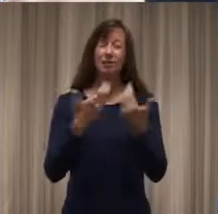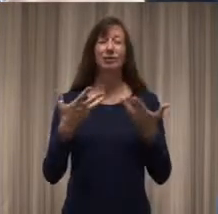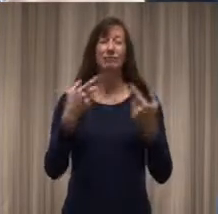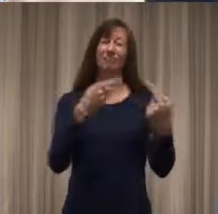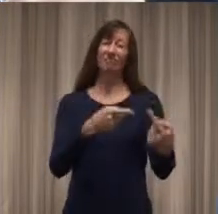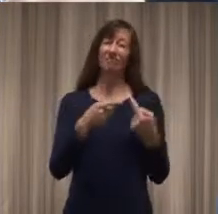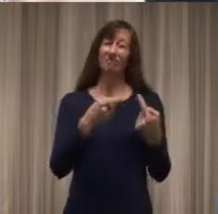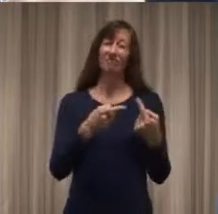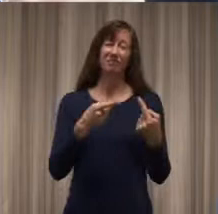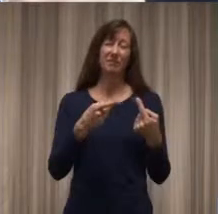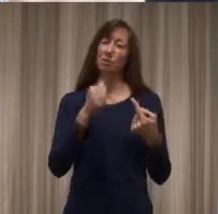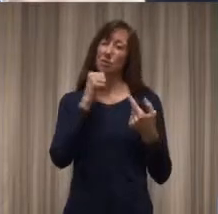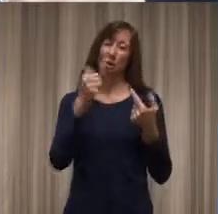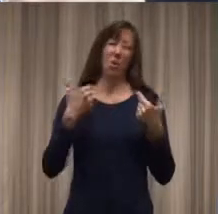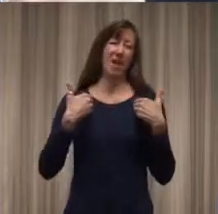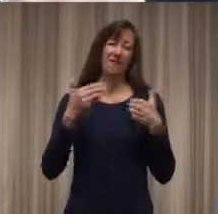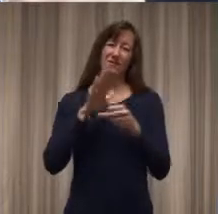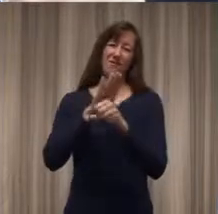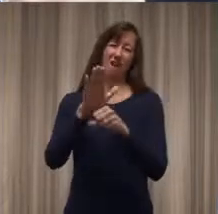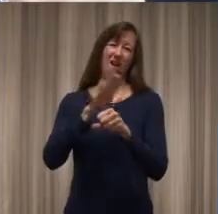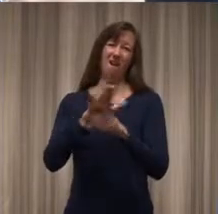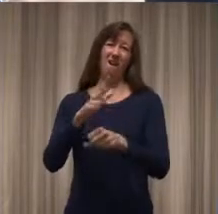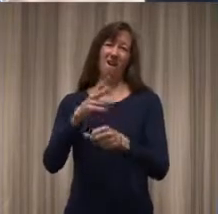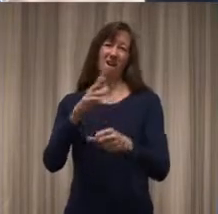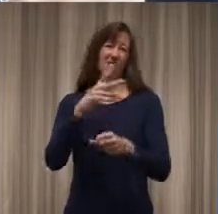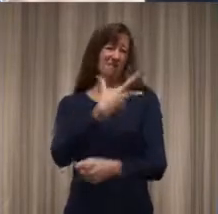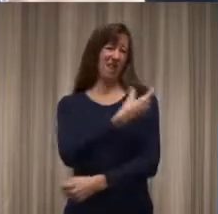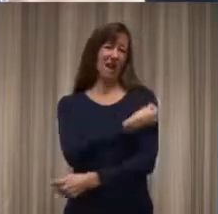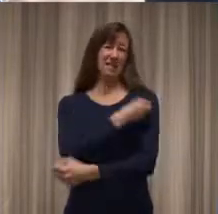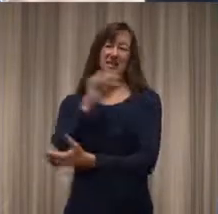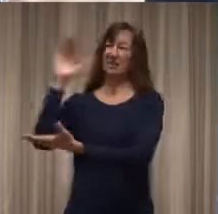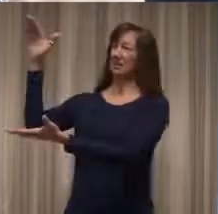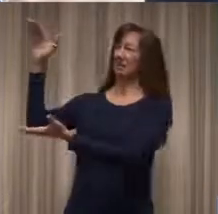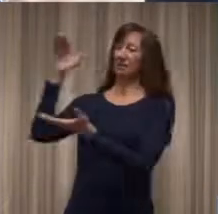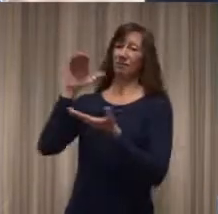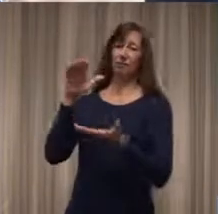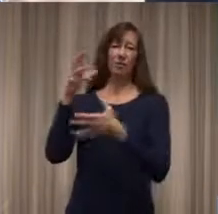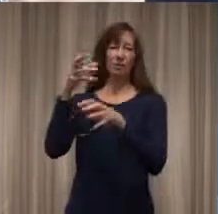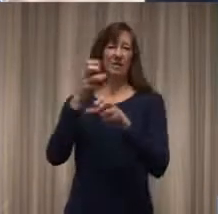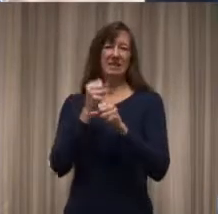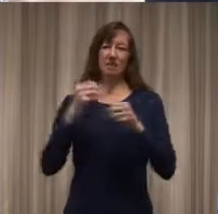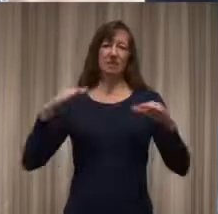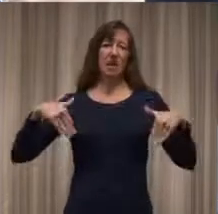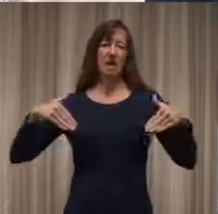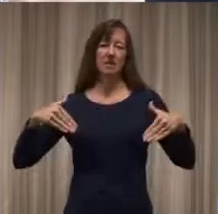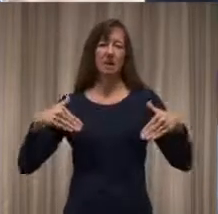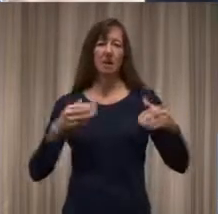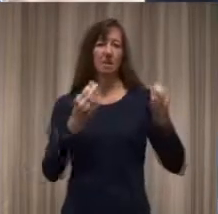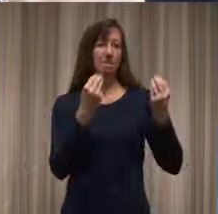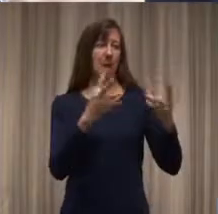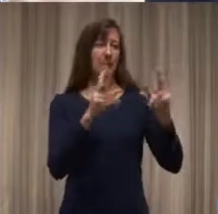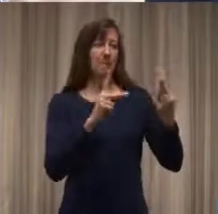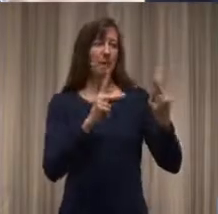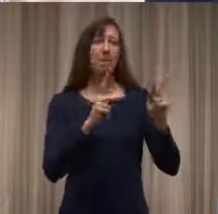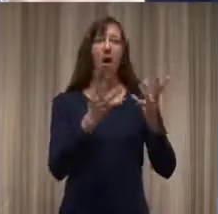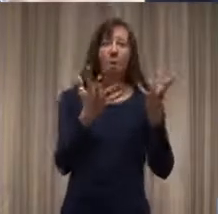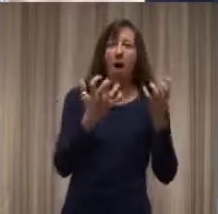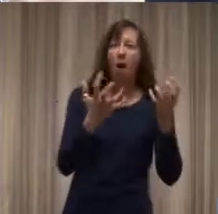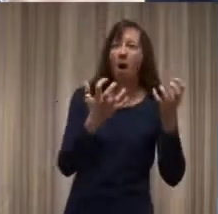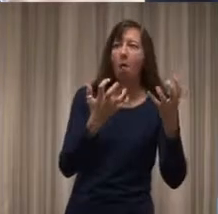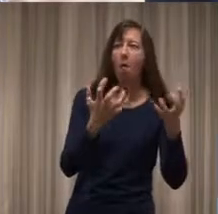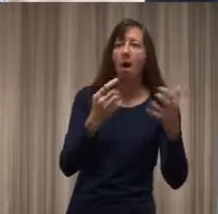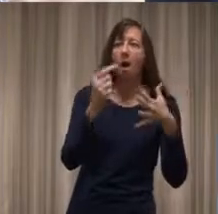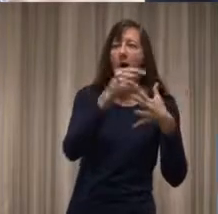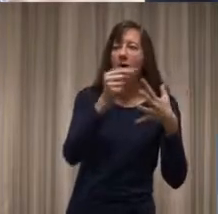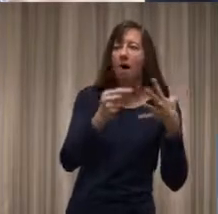of vaccines that we need to get through all the people that are expressing interest and to get through our